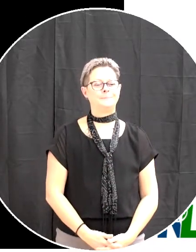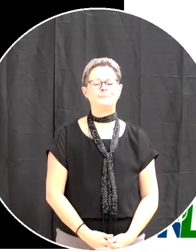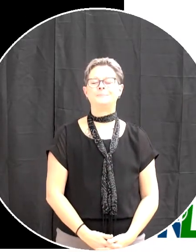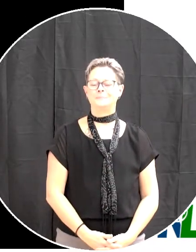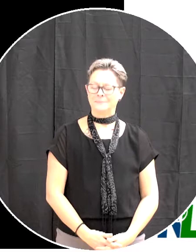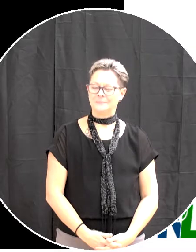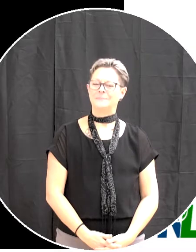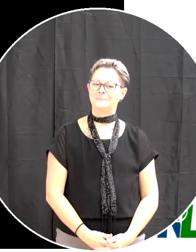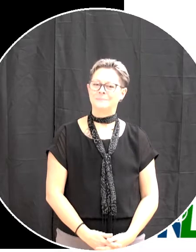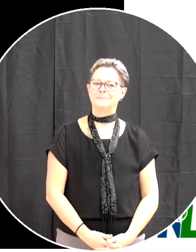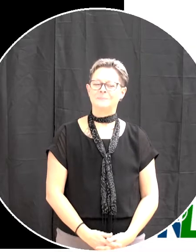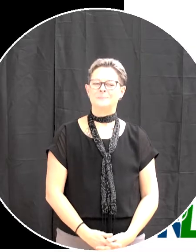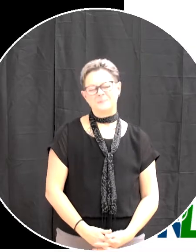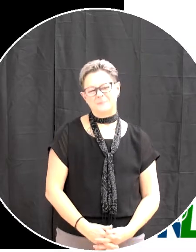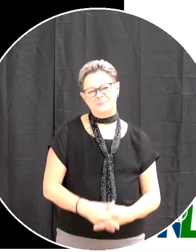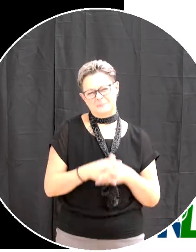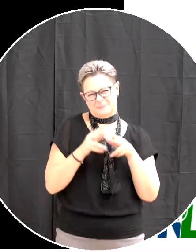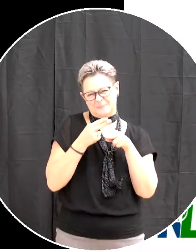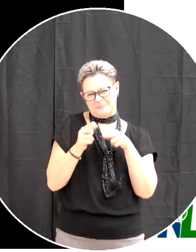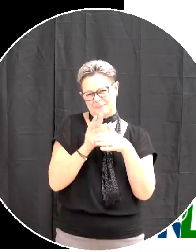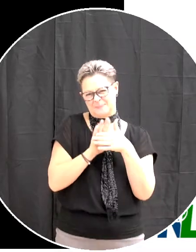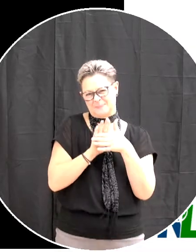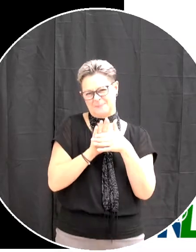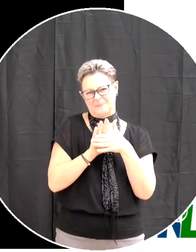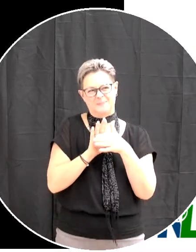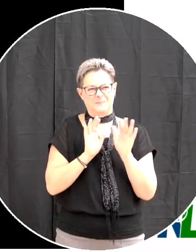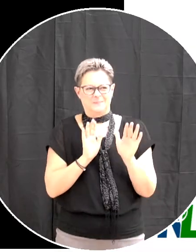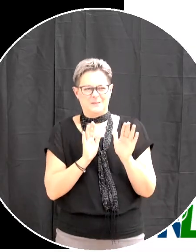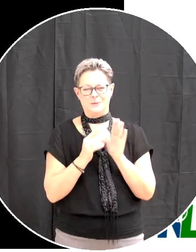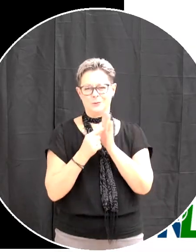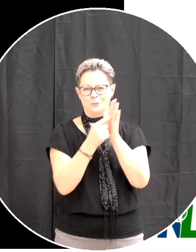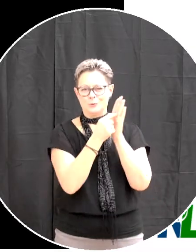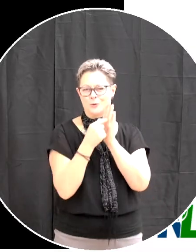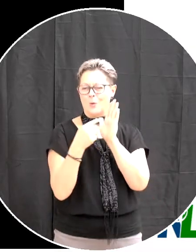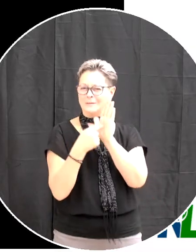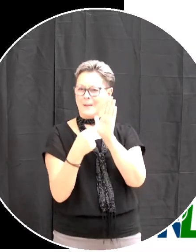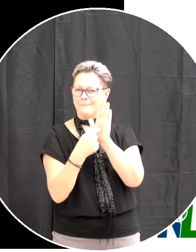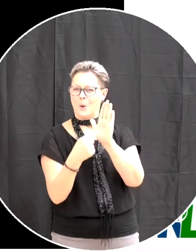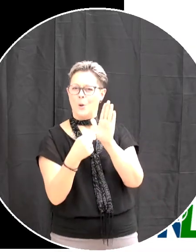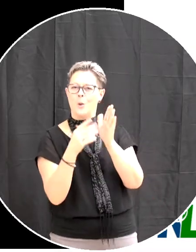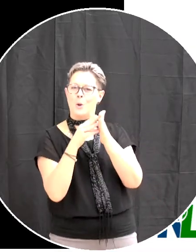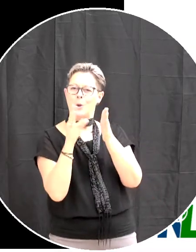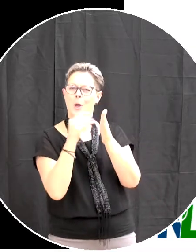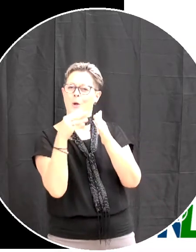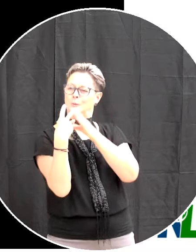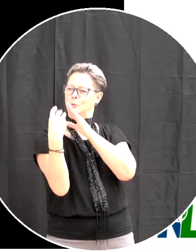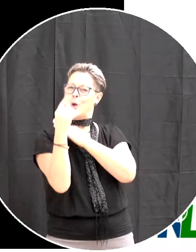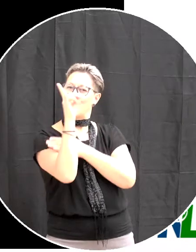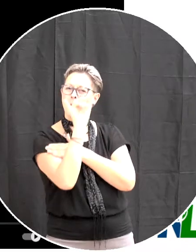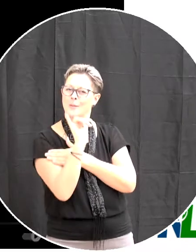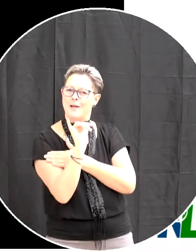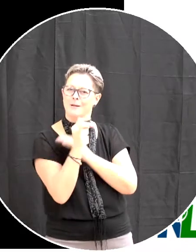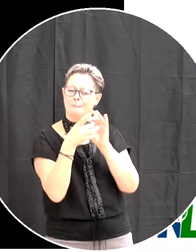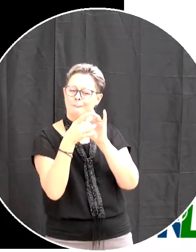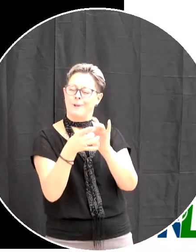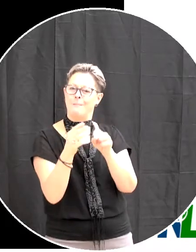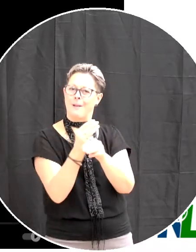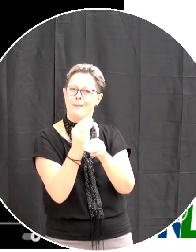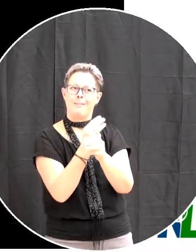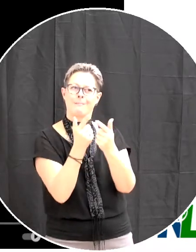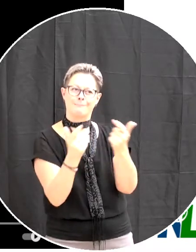So a little vignette there, just a small example of what learning outside has been, and just it's great